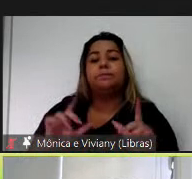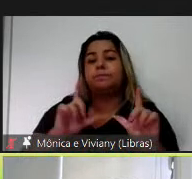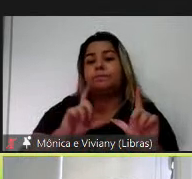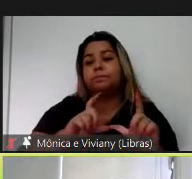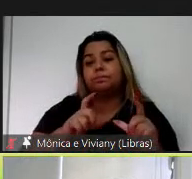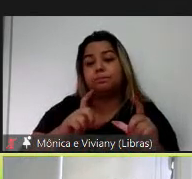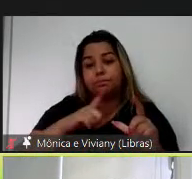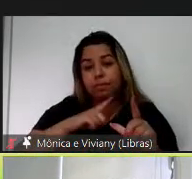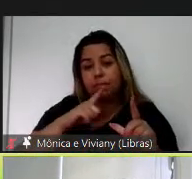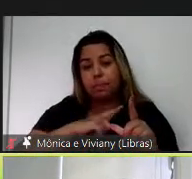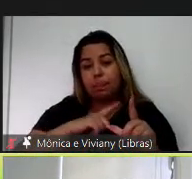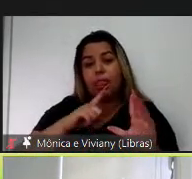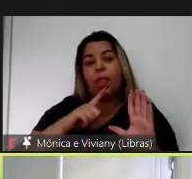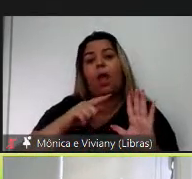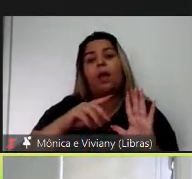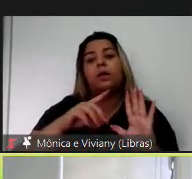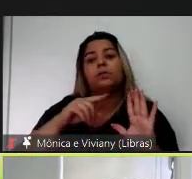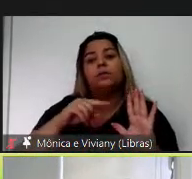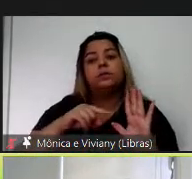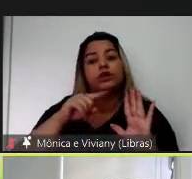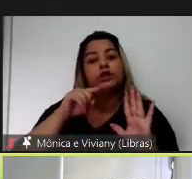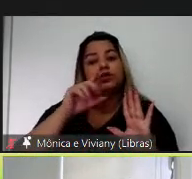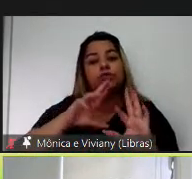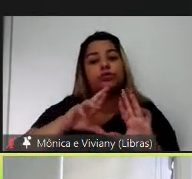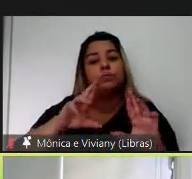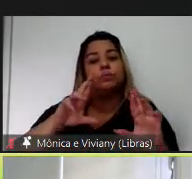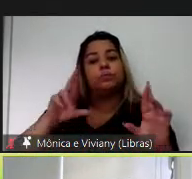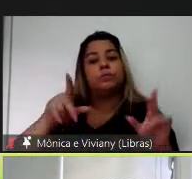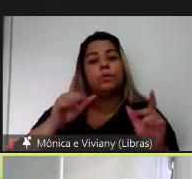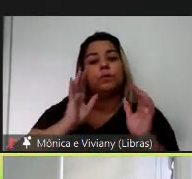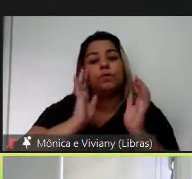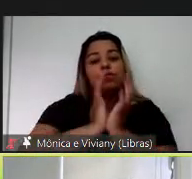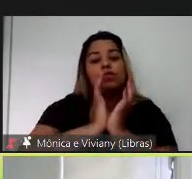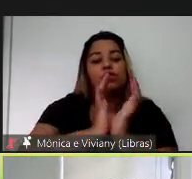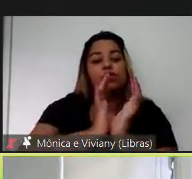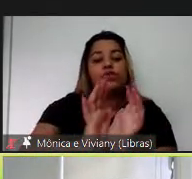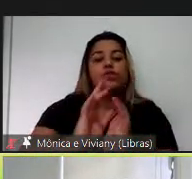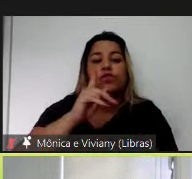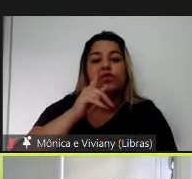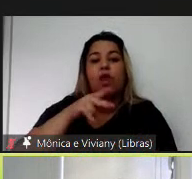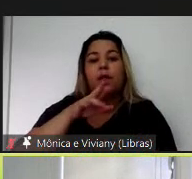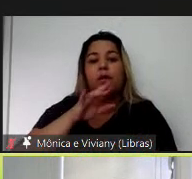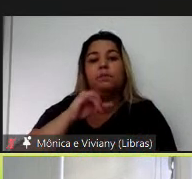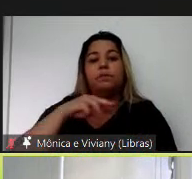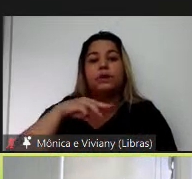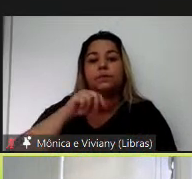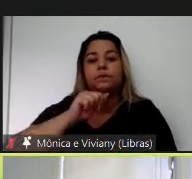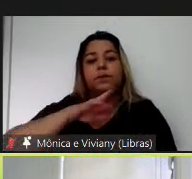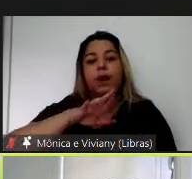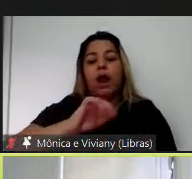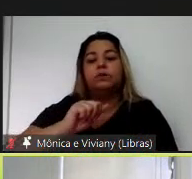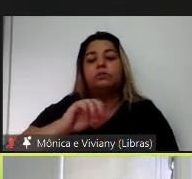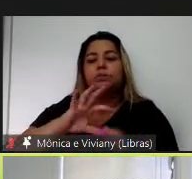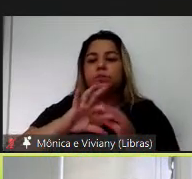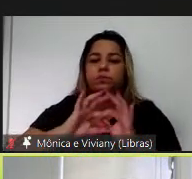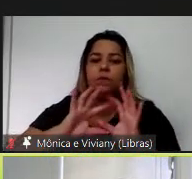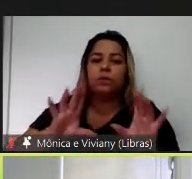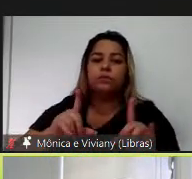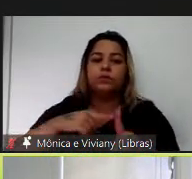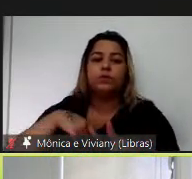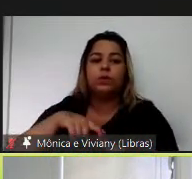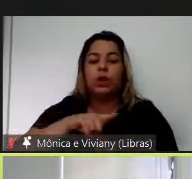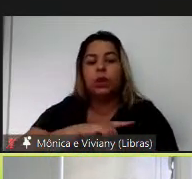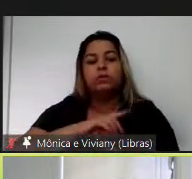Then we are going to have the compositions. We have different compositions of teams in the primary healthcare, making